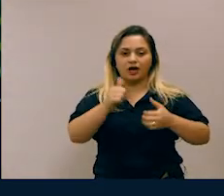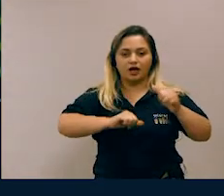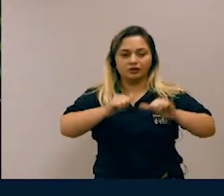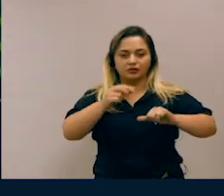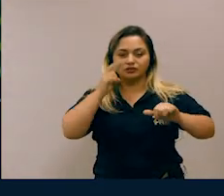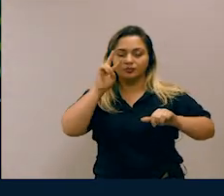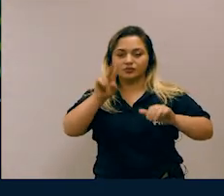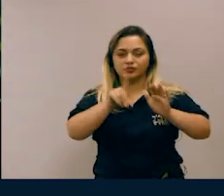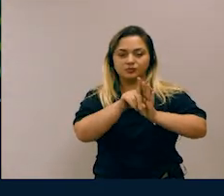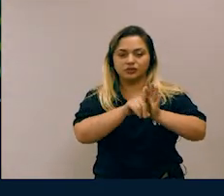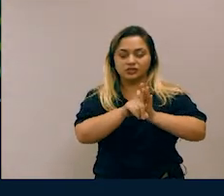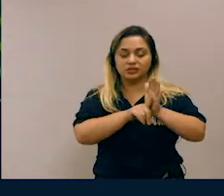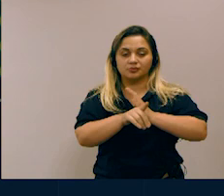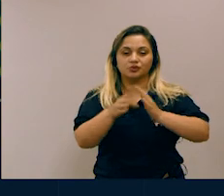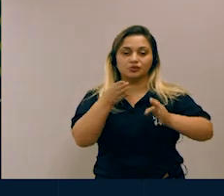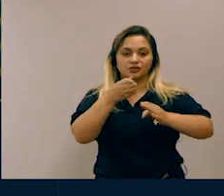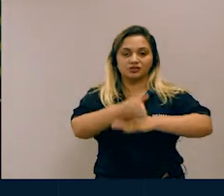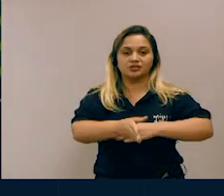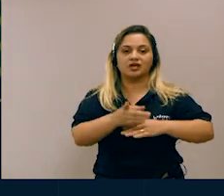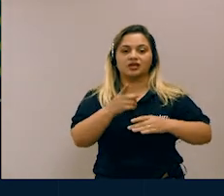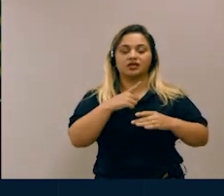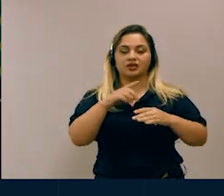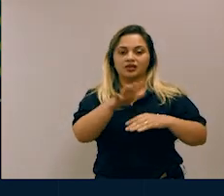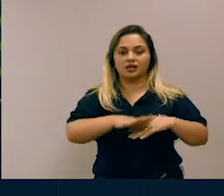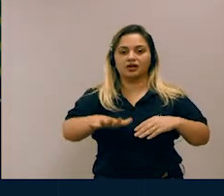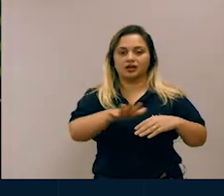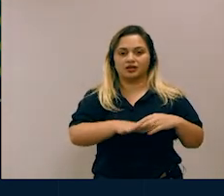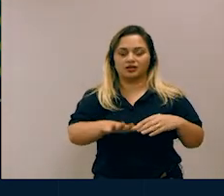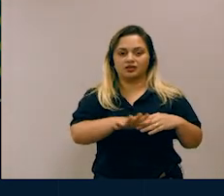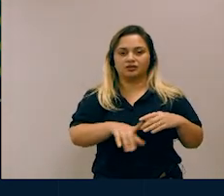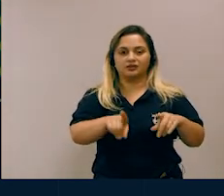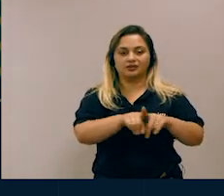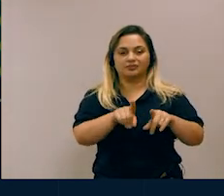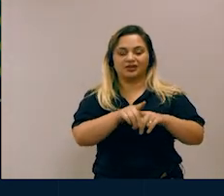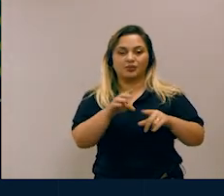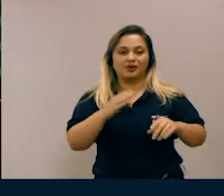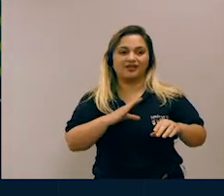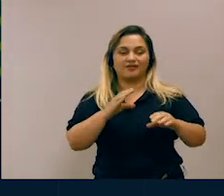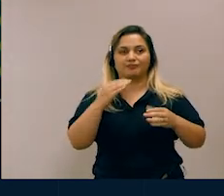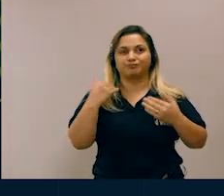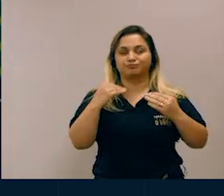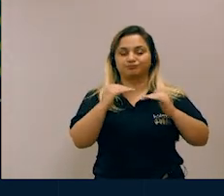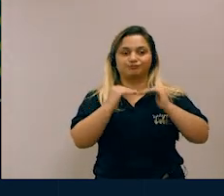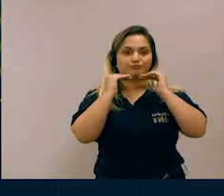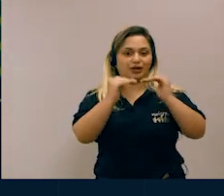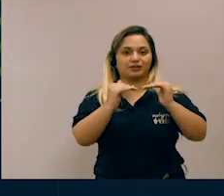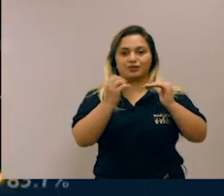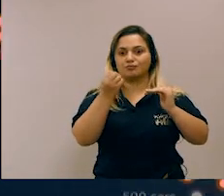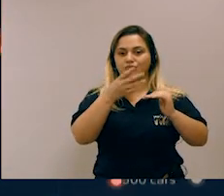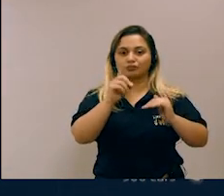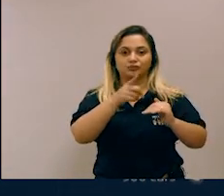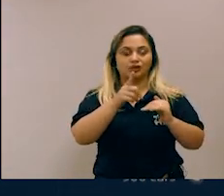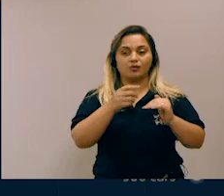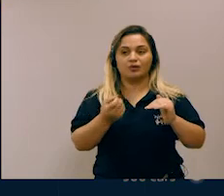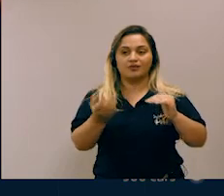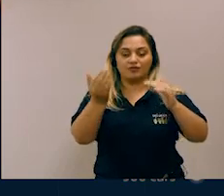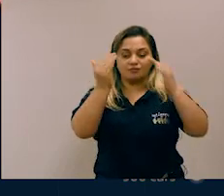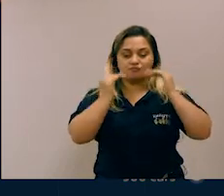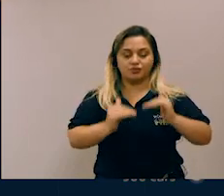but it's not a good pattern either. And it's getting worse. Almost 84% of the